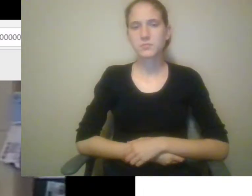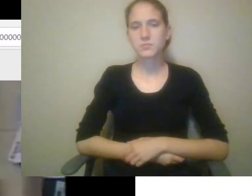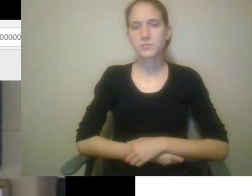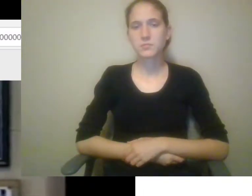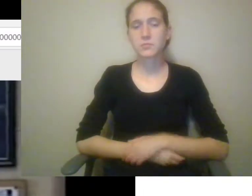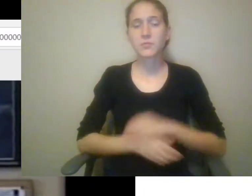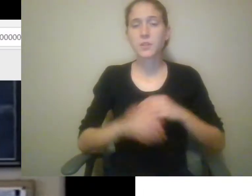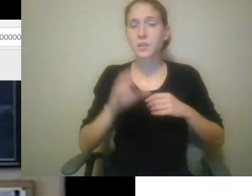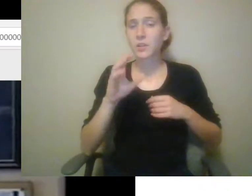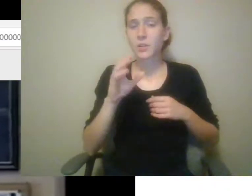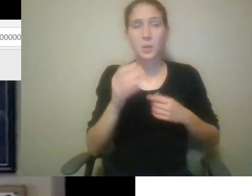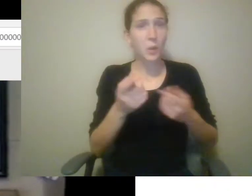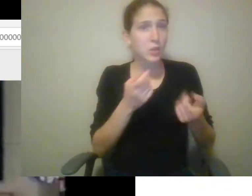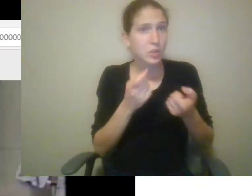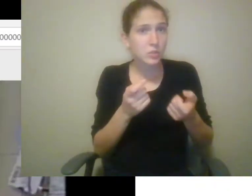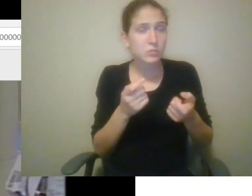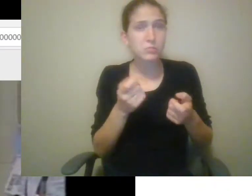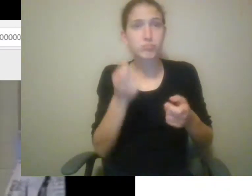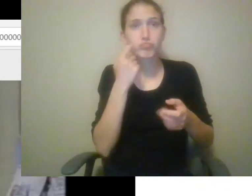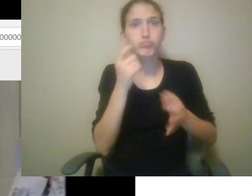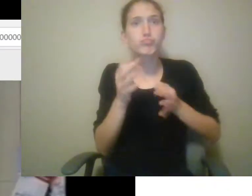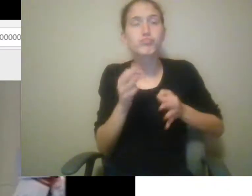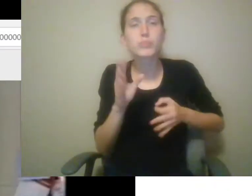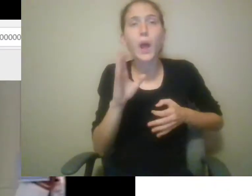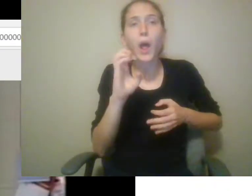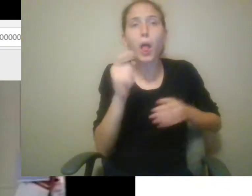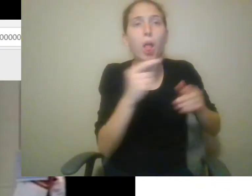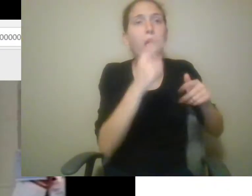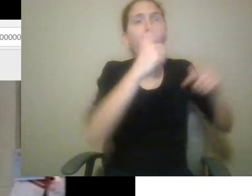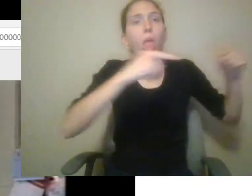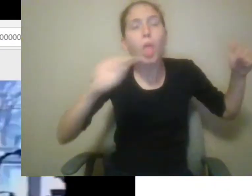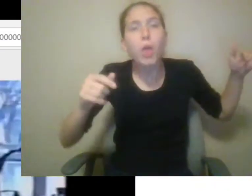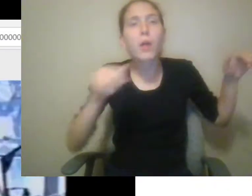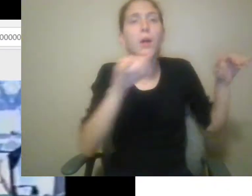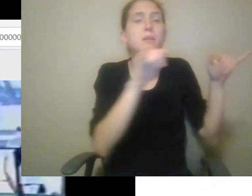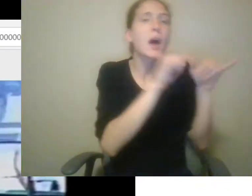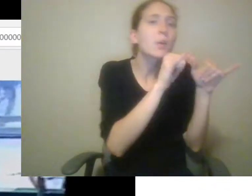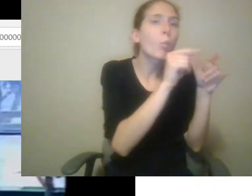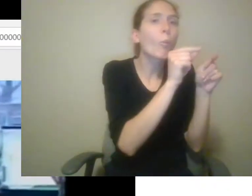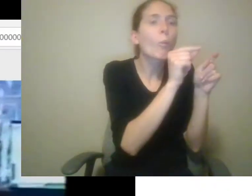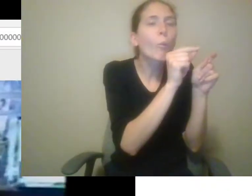cell size. Questions on the size of cells. Kevin?